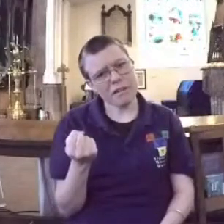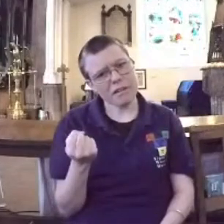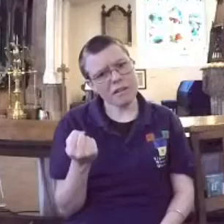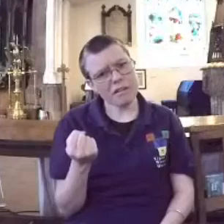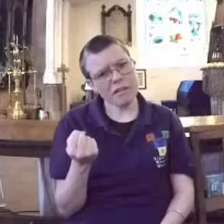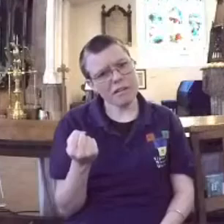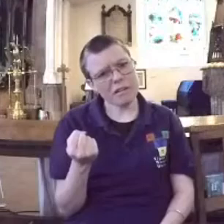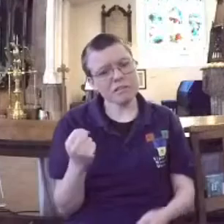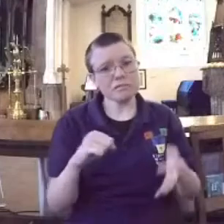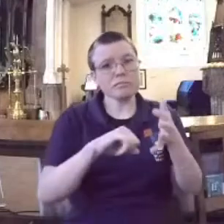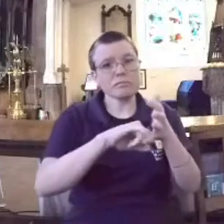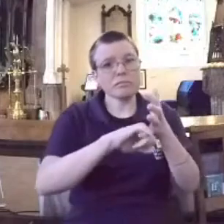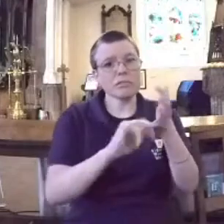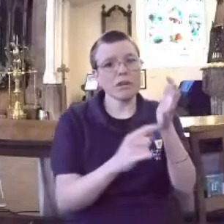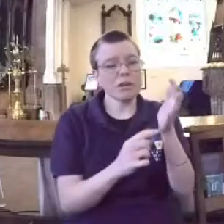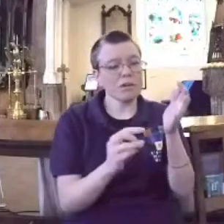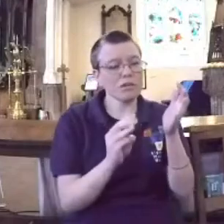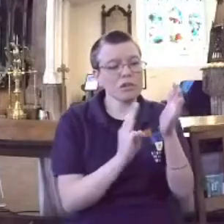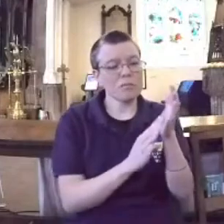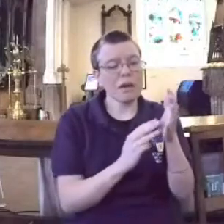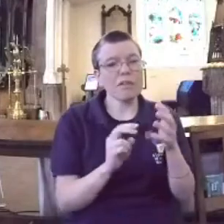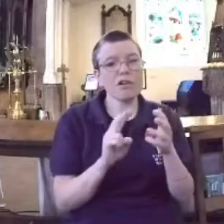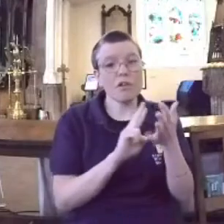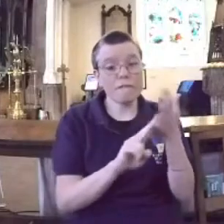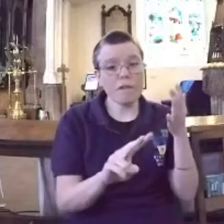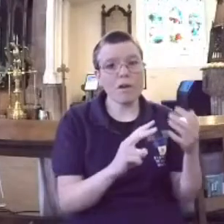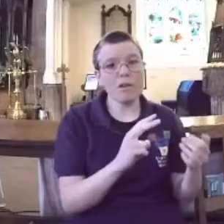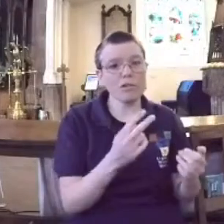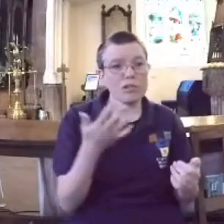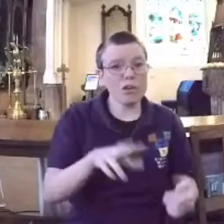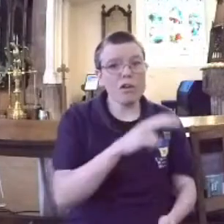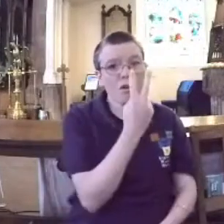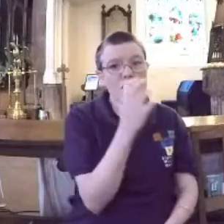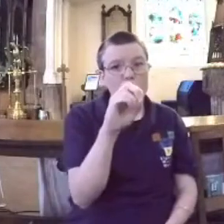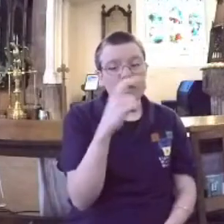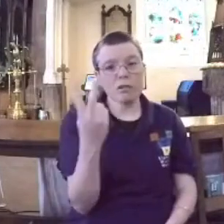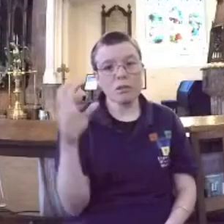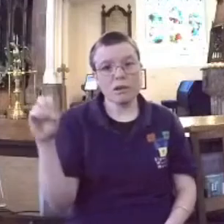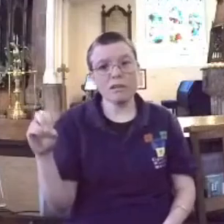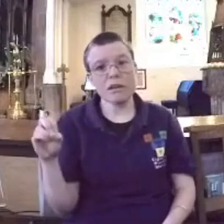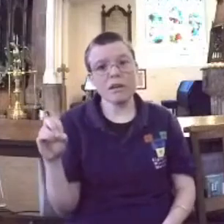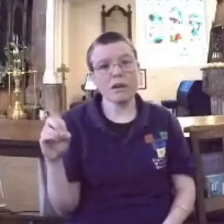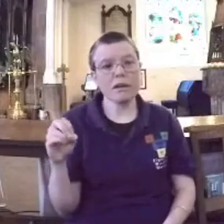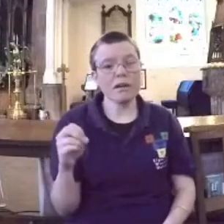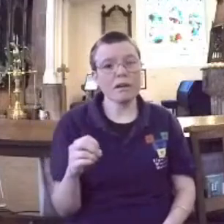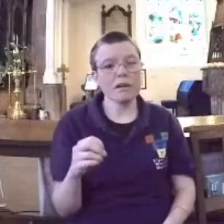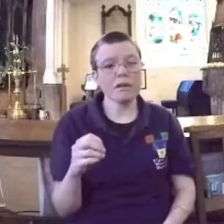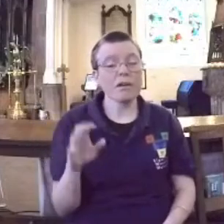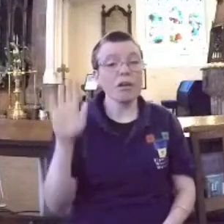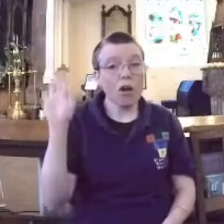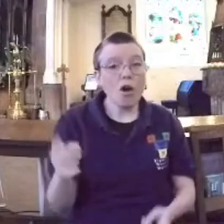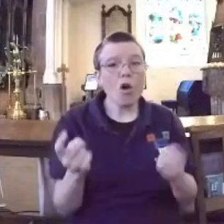this is the St. Matthew's verse for 2020. But the wisdom that comes from heaven is first of all